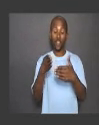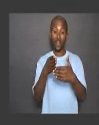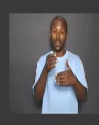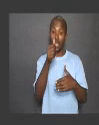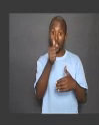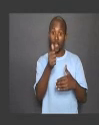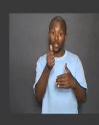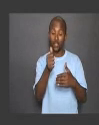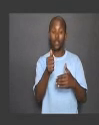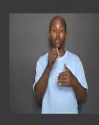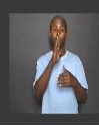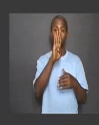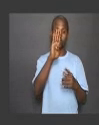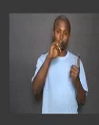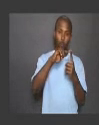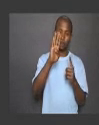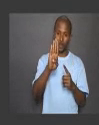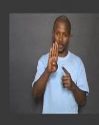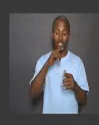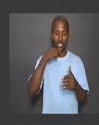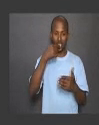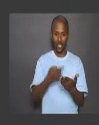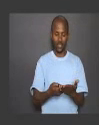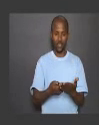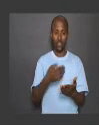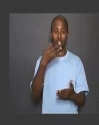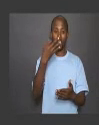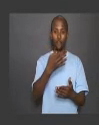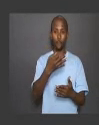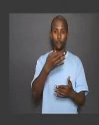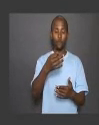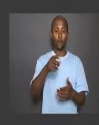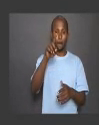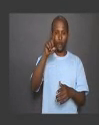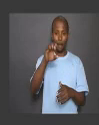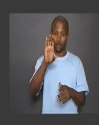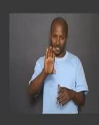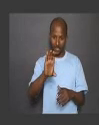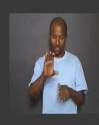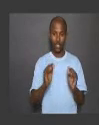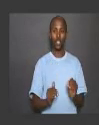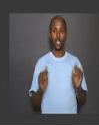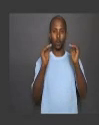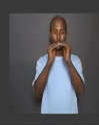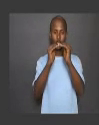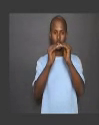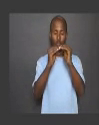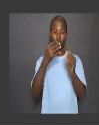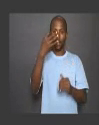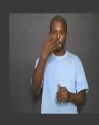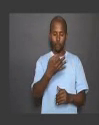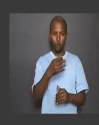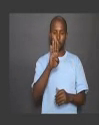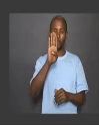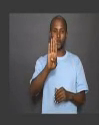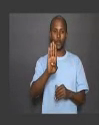AB such that f prime of c equals f